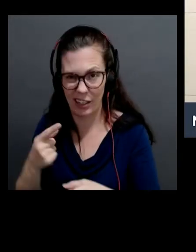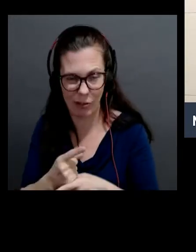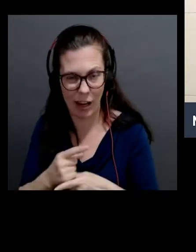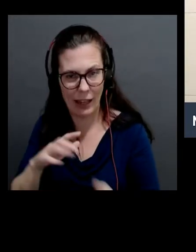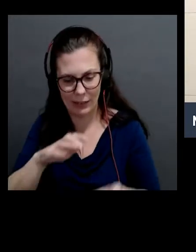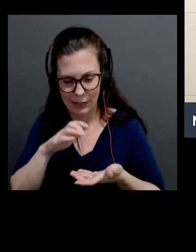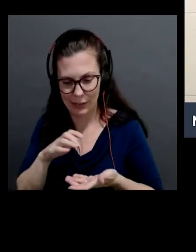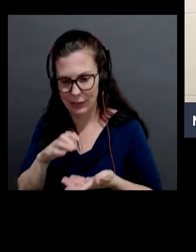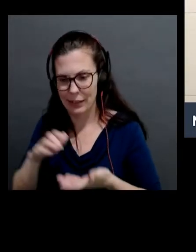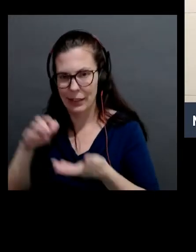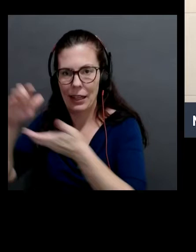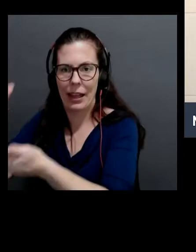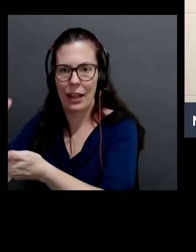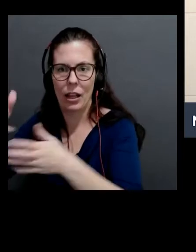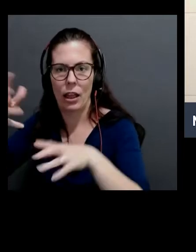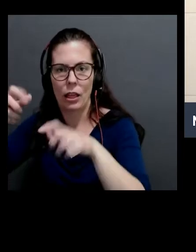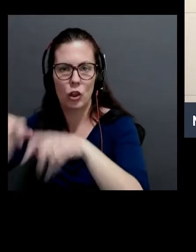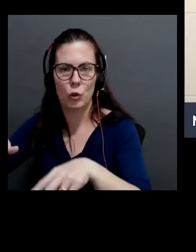those exactly. cards?